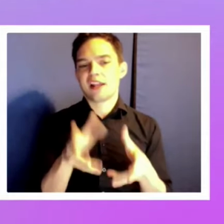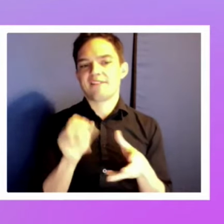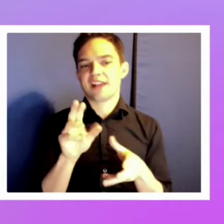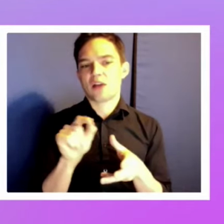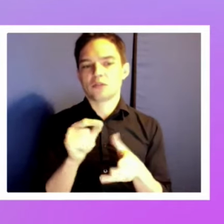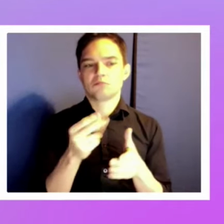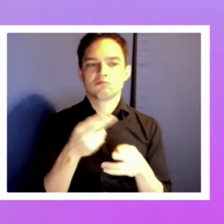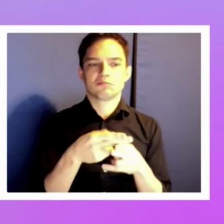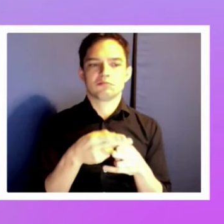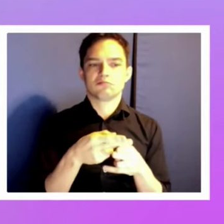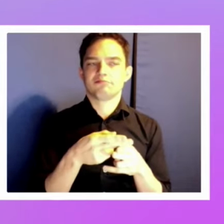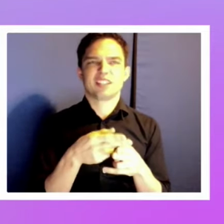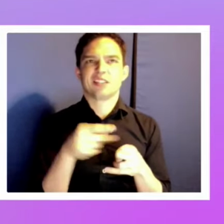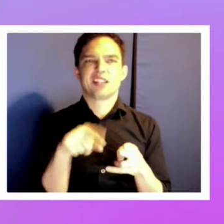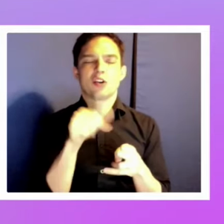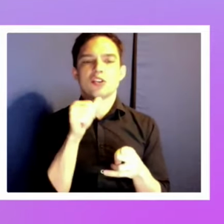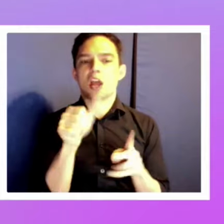called inapplicable.